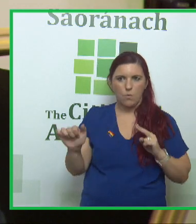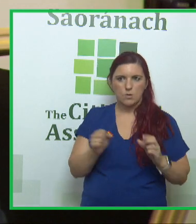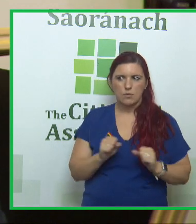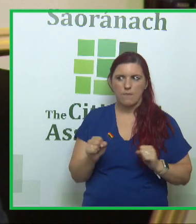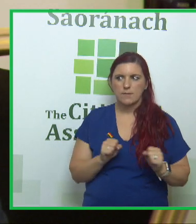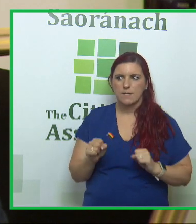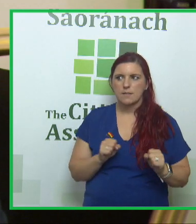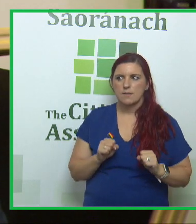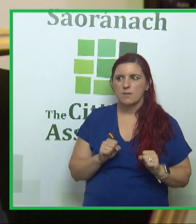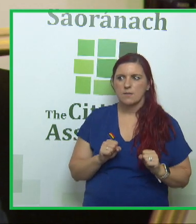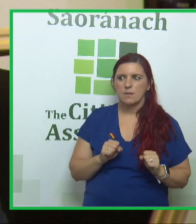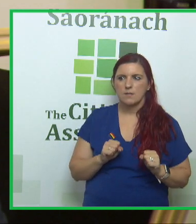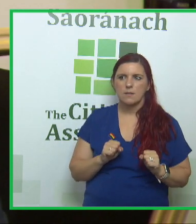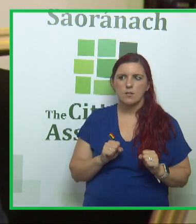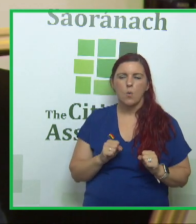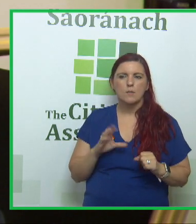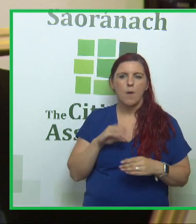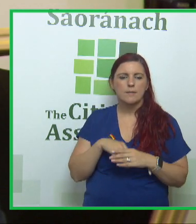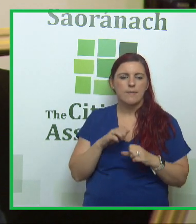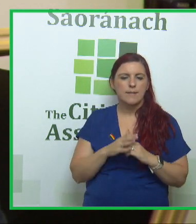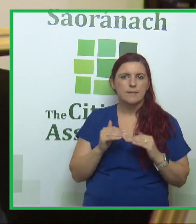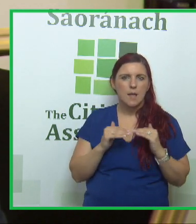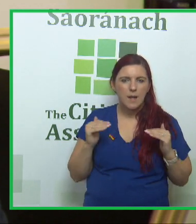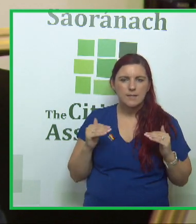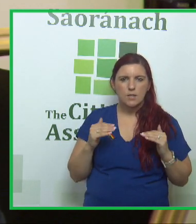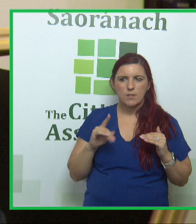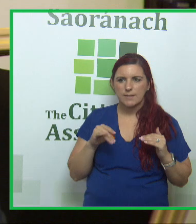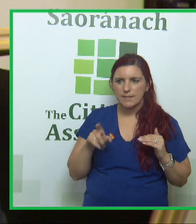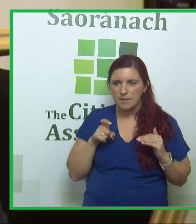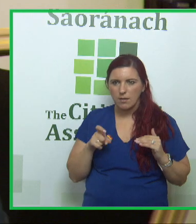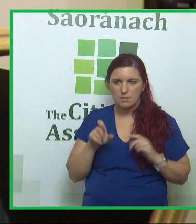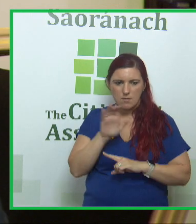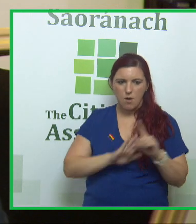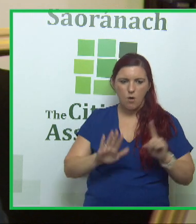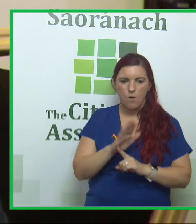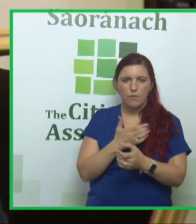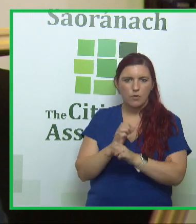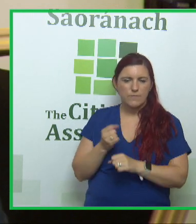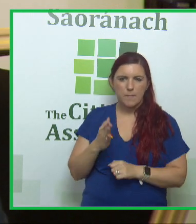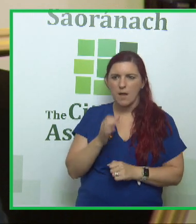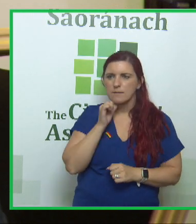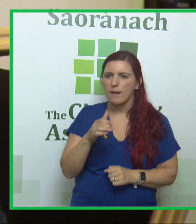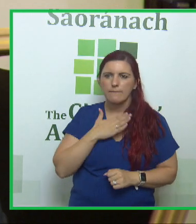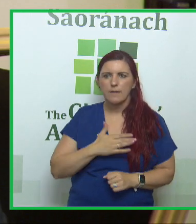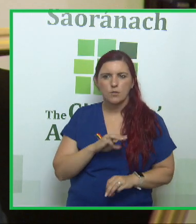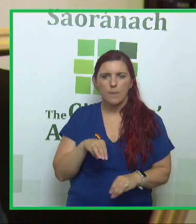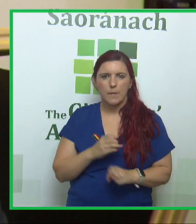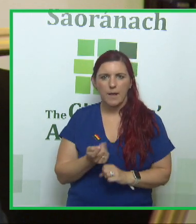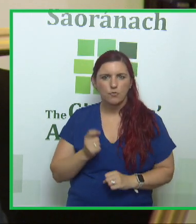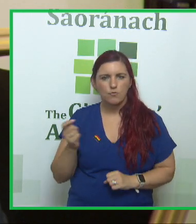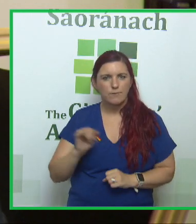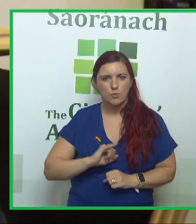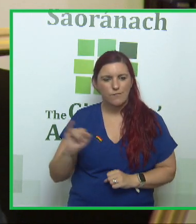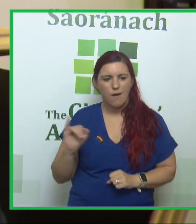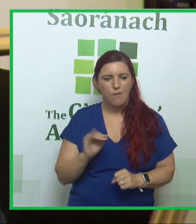those types of those stabilisation, detox beds right around the country. It's not fair to have people having to leave their homes and their counties